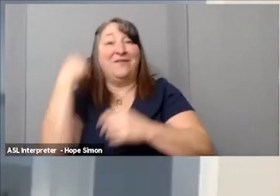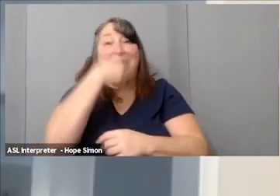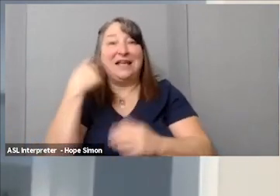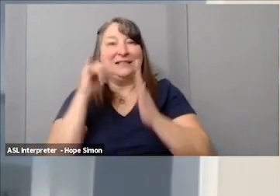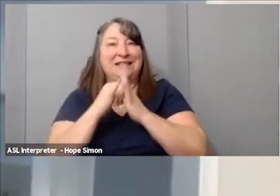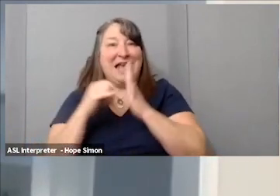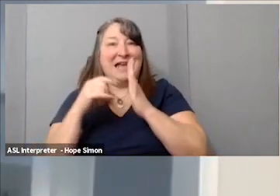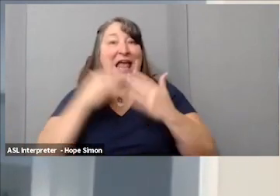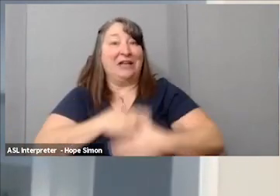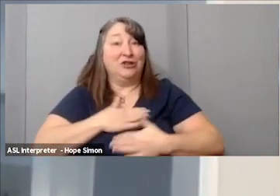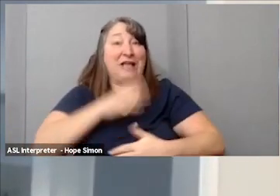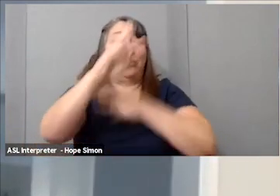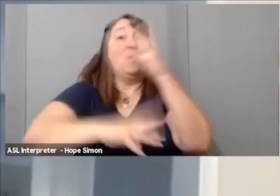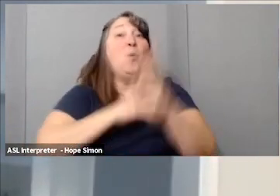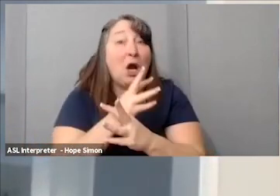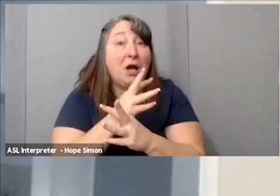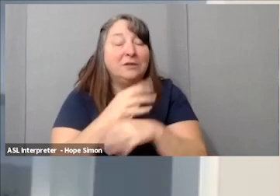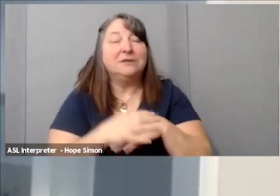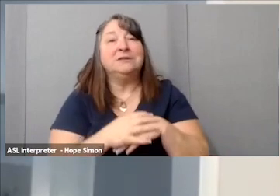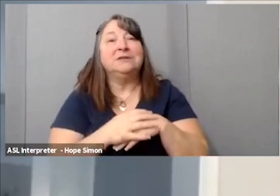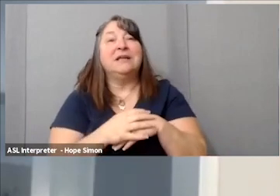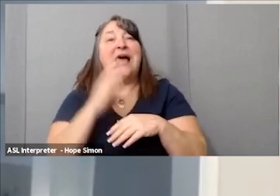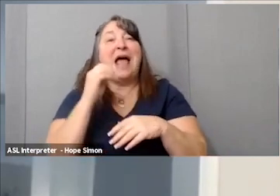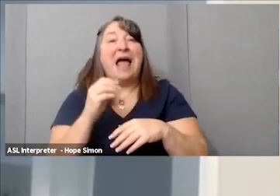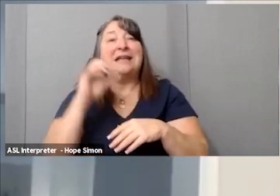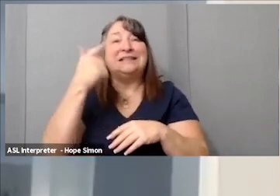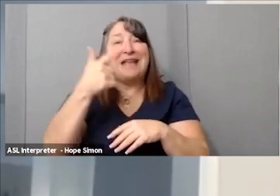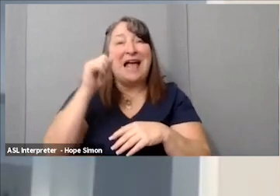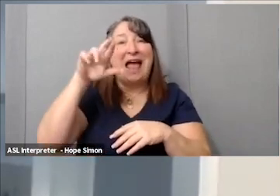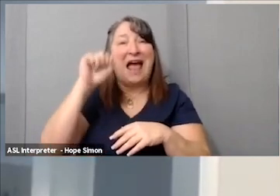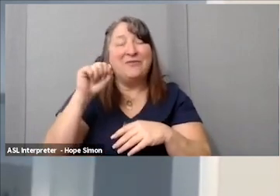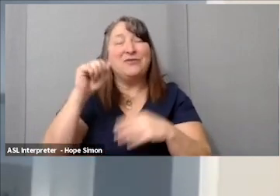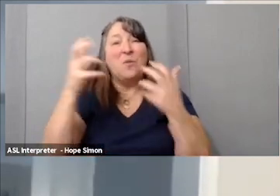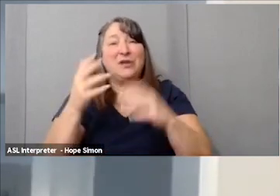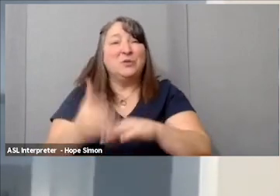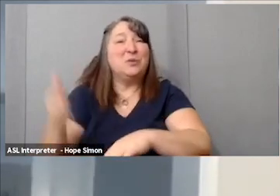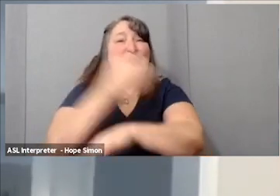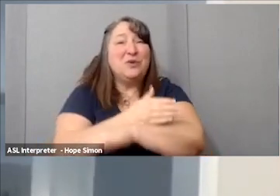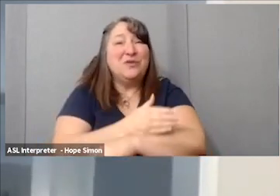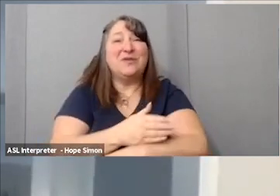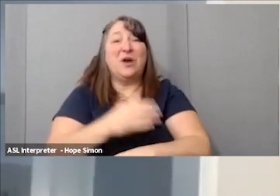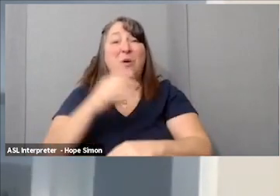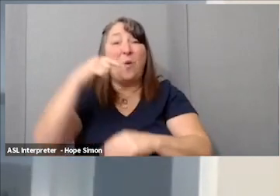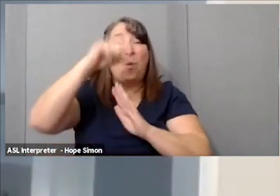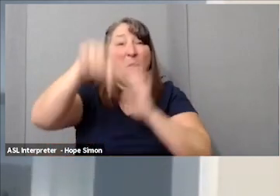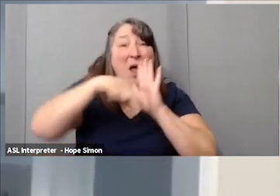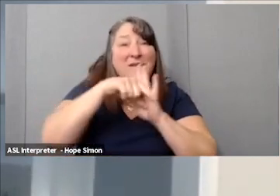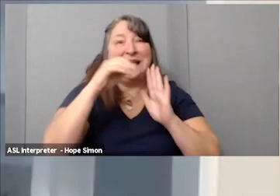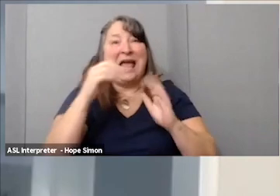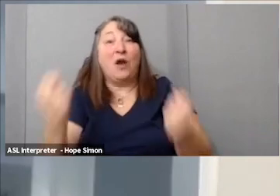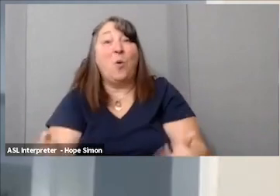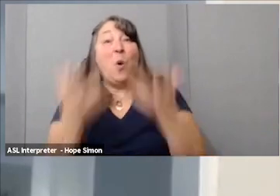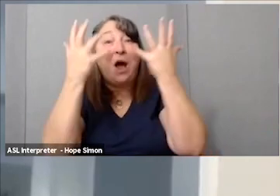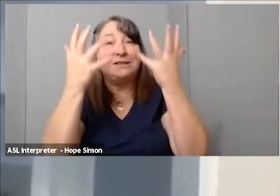to increase not only the quantity, but the quality of opportunities and representation for women of color. And over the past few years, we